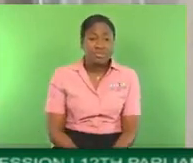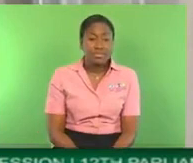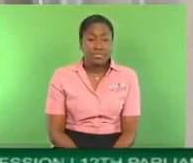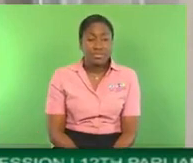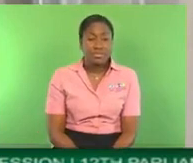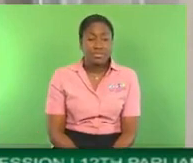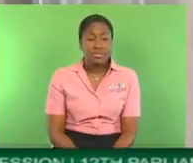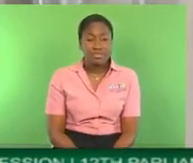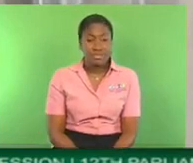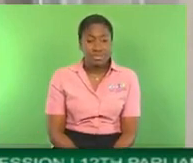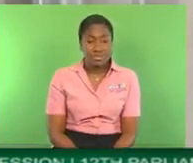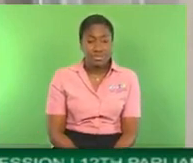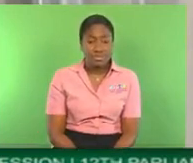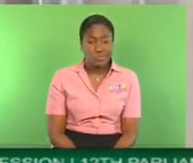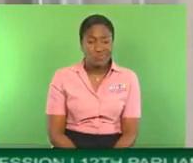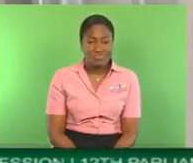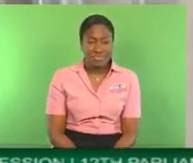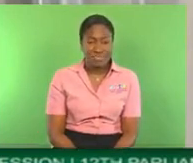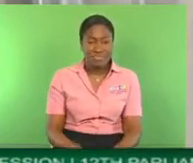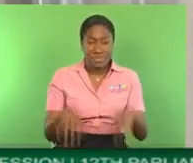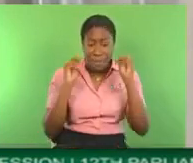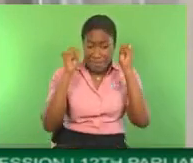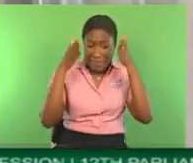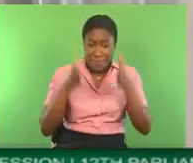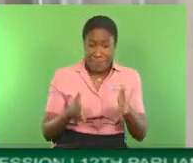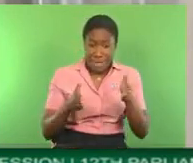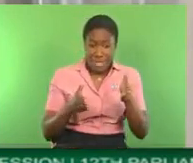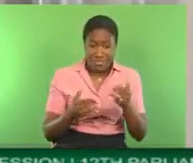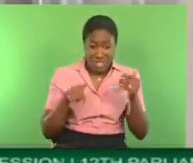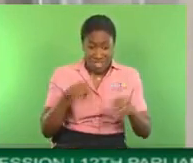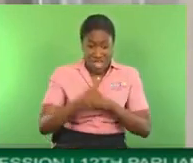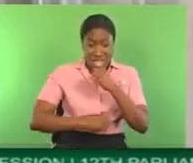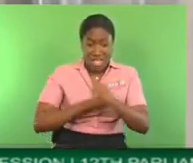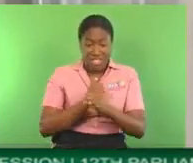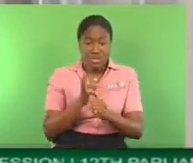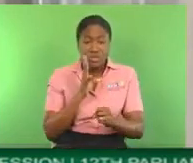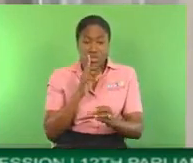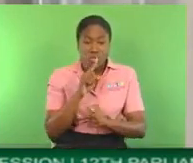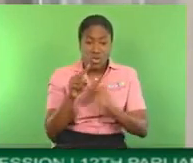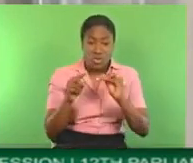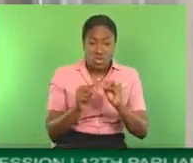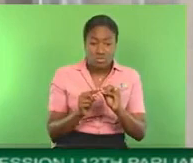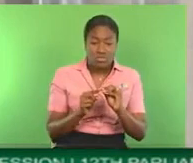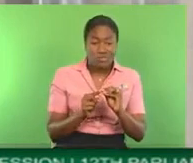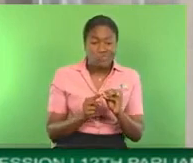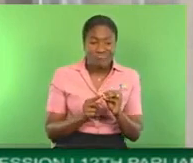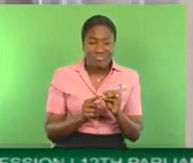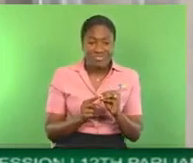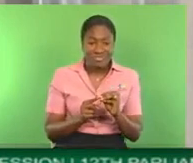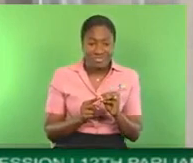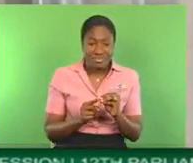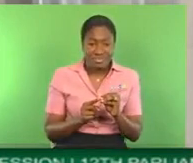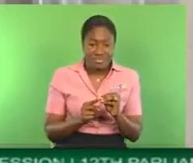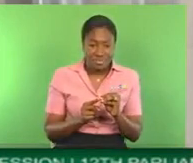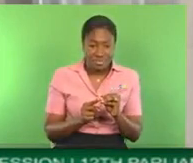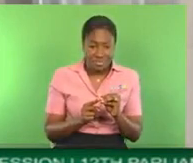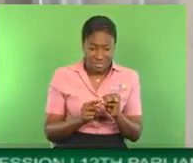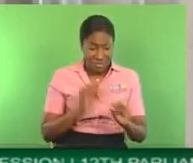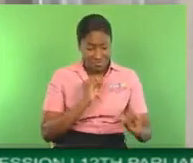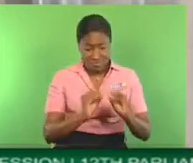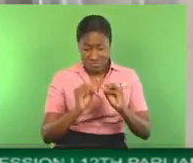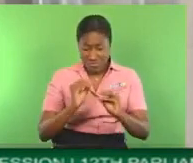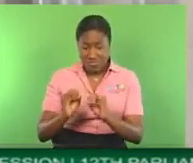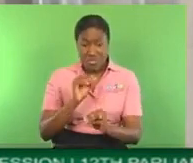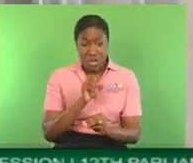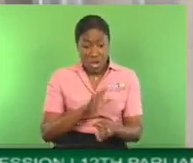Madam Speaker, the minister came hot and sweaty this year with rehabilitating 240 kilometers of access road.